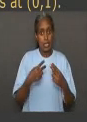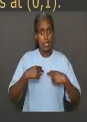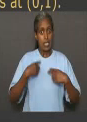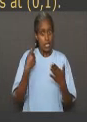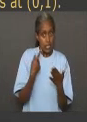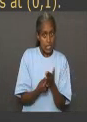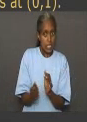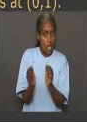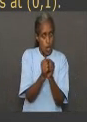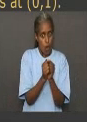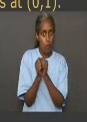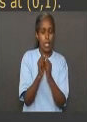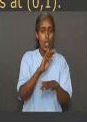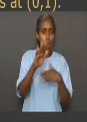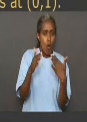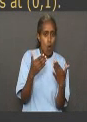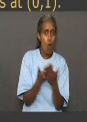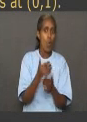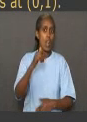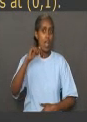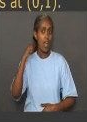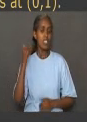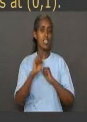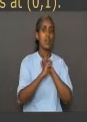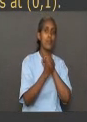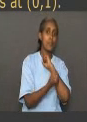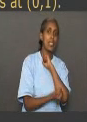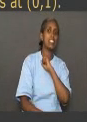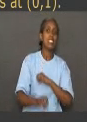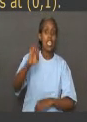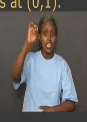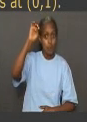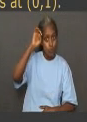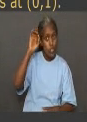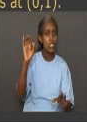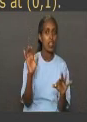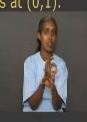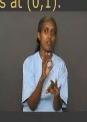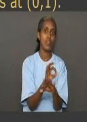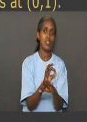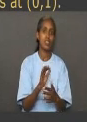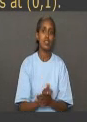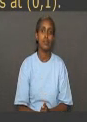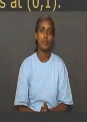in common with all other basic exponential functions.